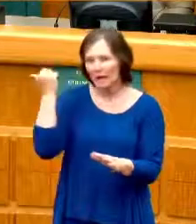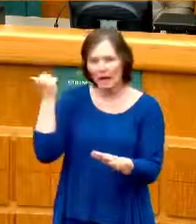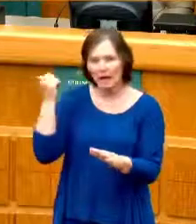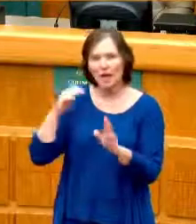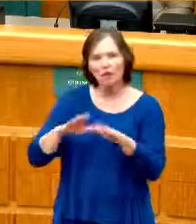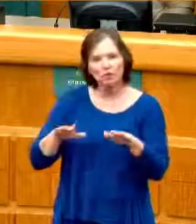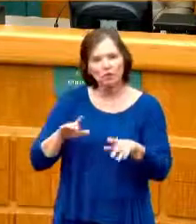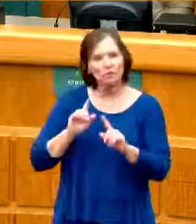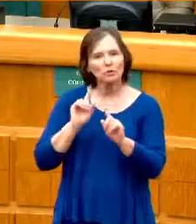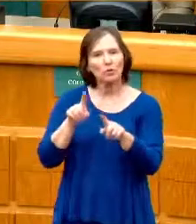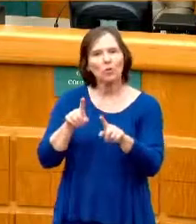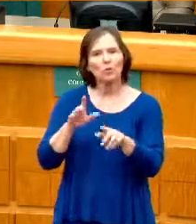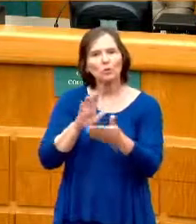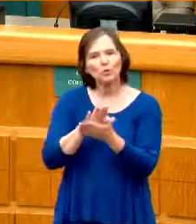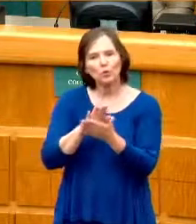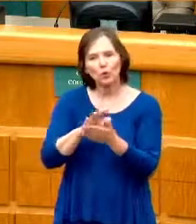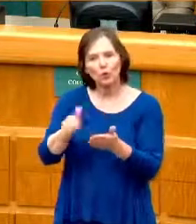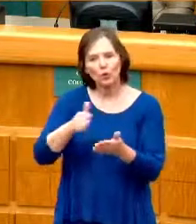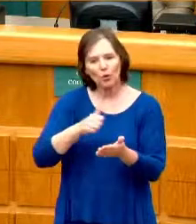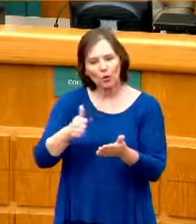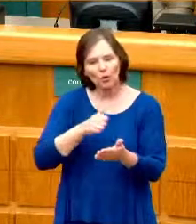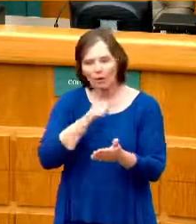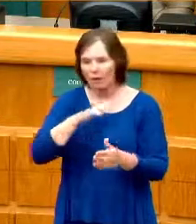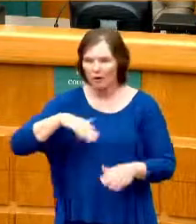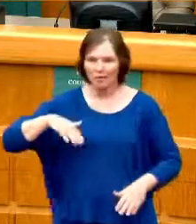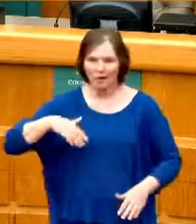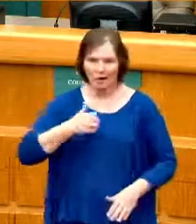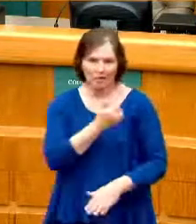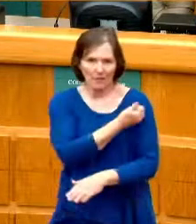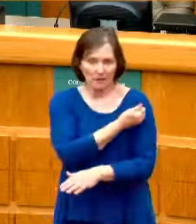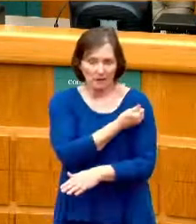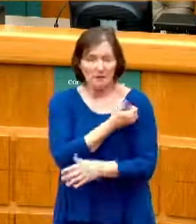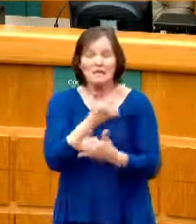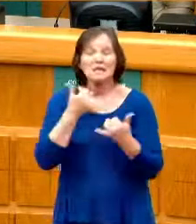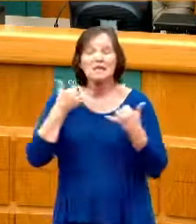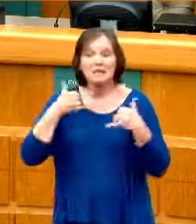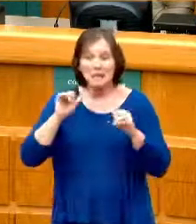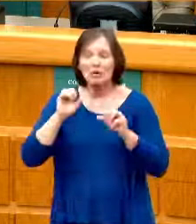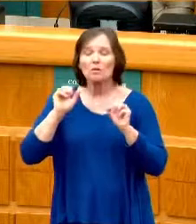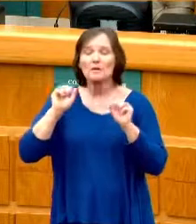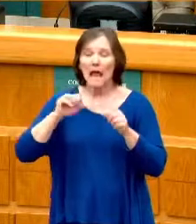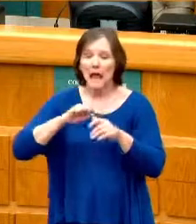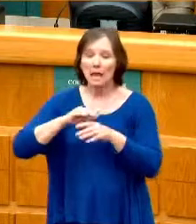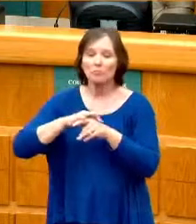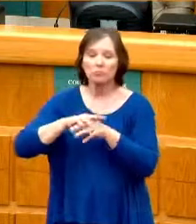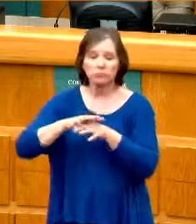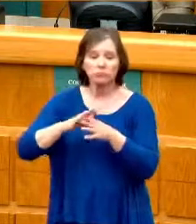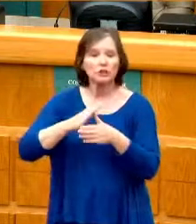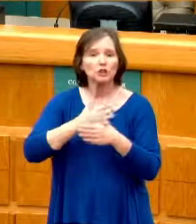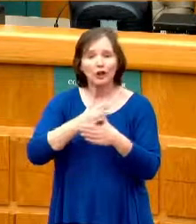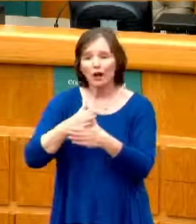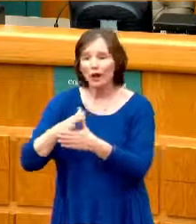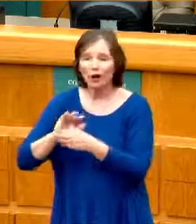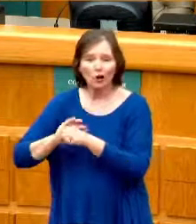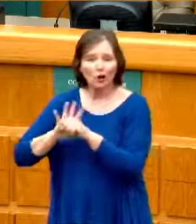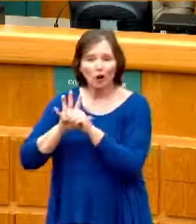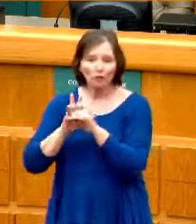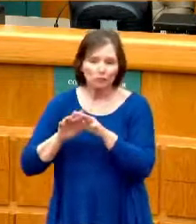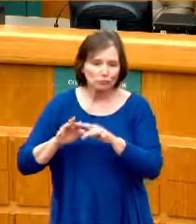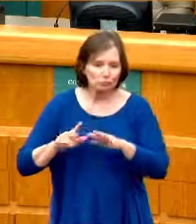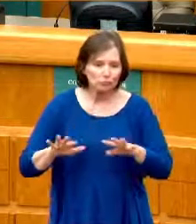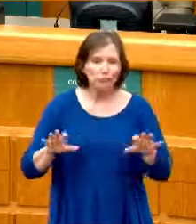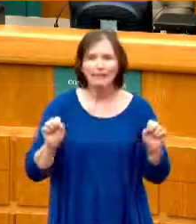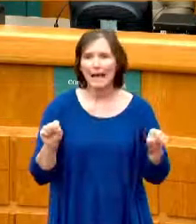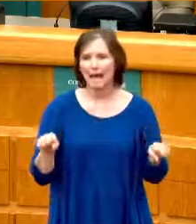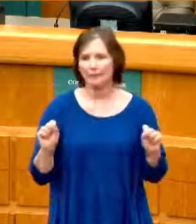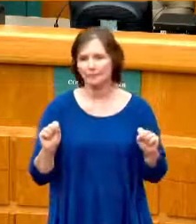to school, they haven't been vaccinated, so they can still pick up COVID-19 and they can still spread the disease. The trend is currently